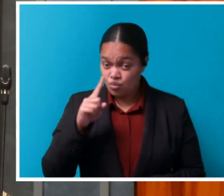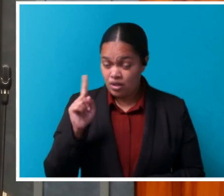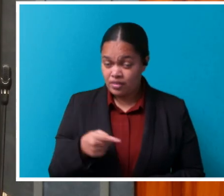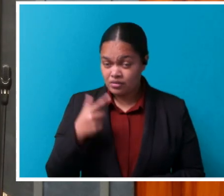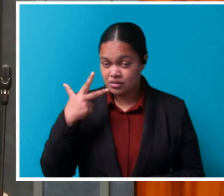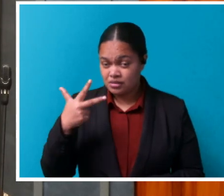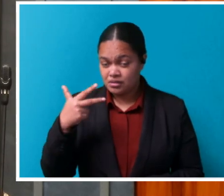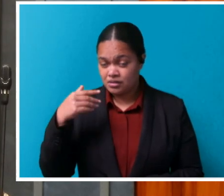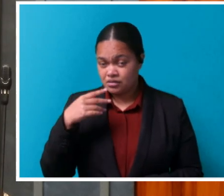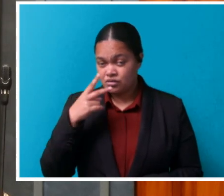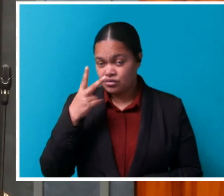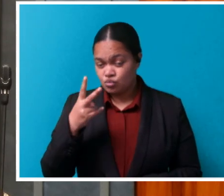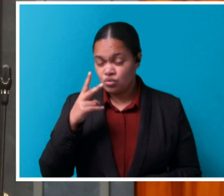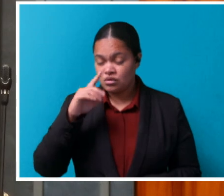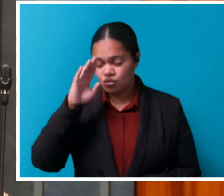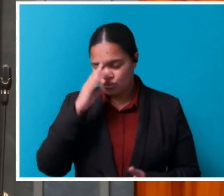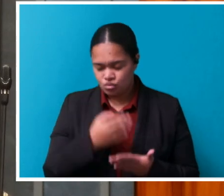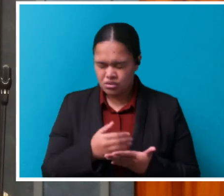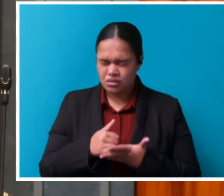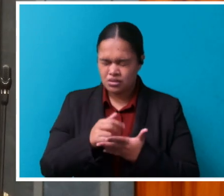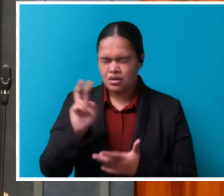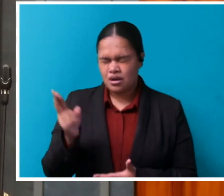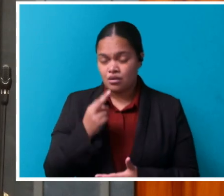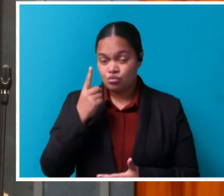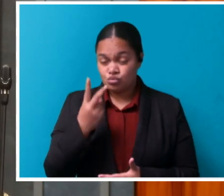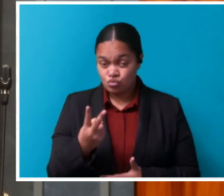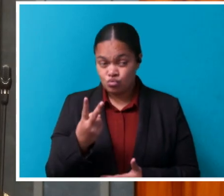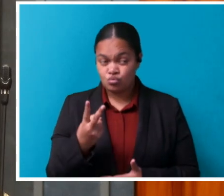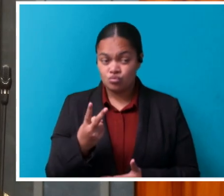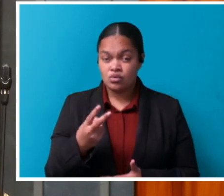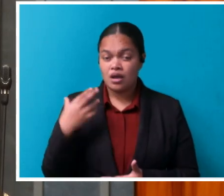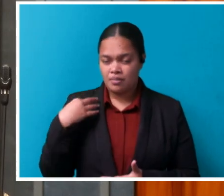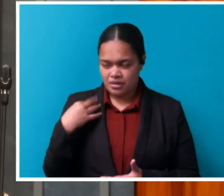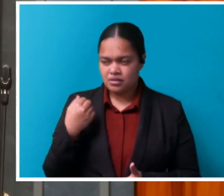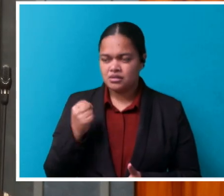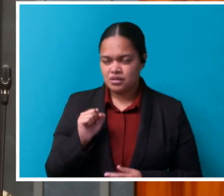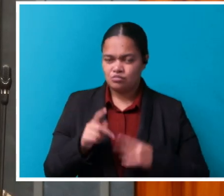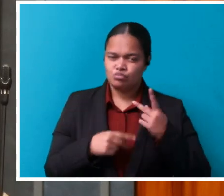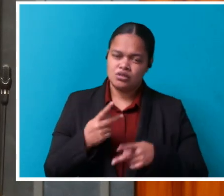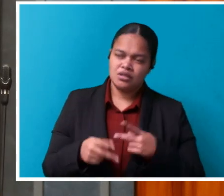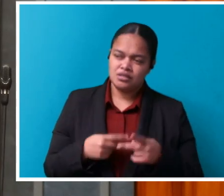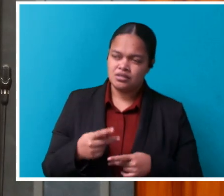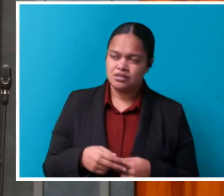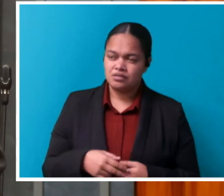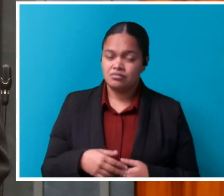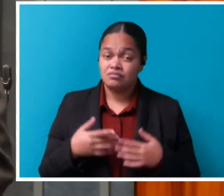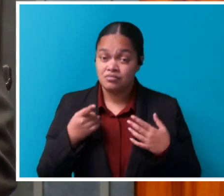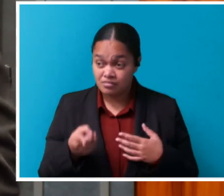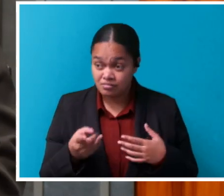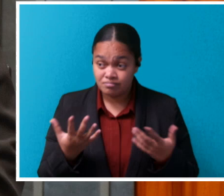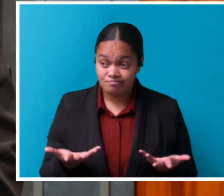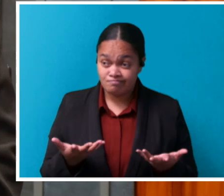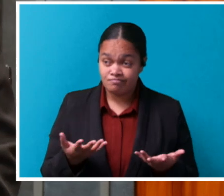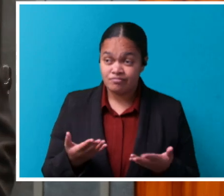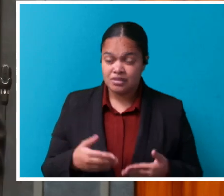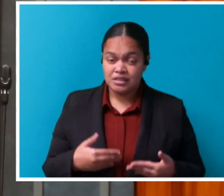1,802 students were assisted, and round two applications are currently being processed. Therefore, to give a